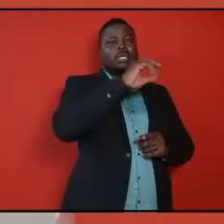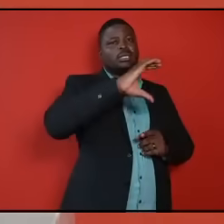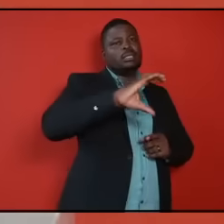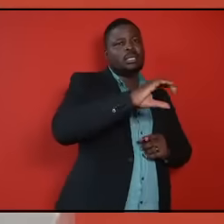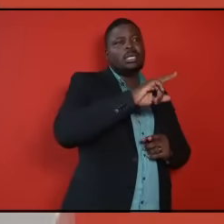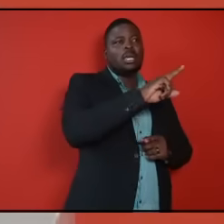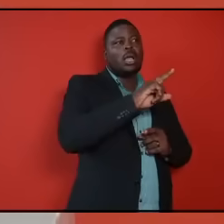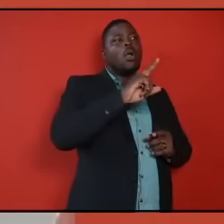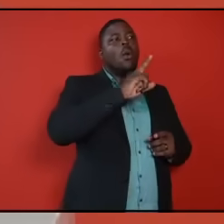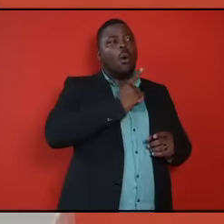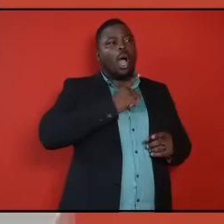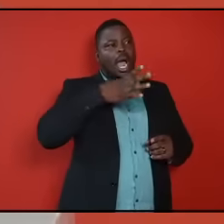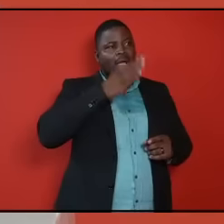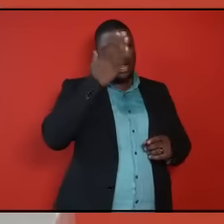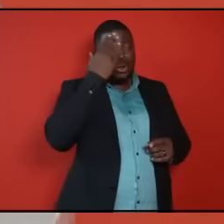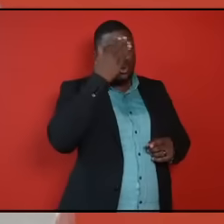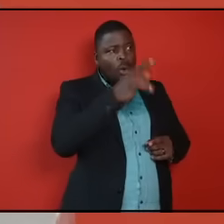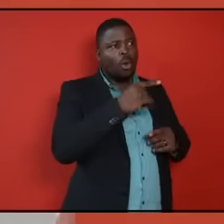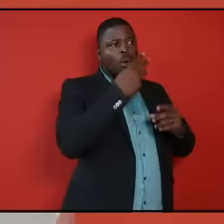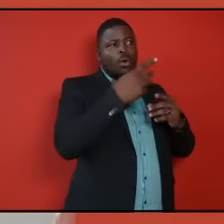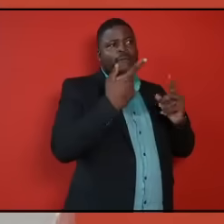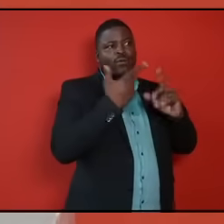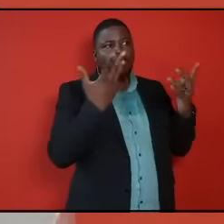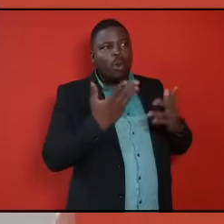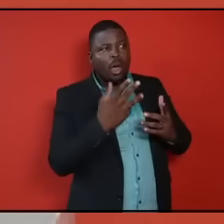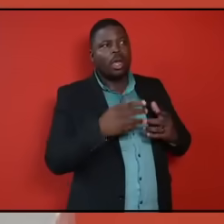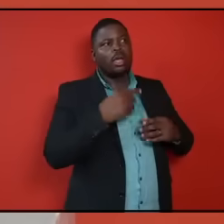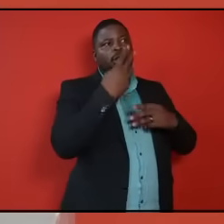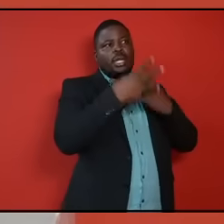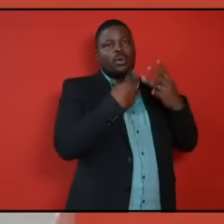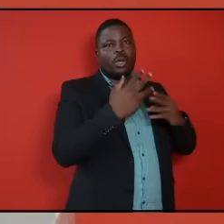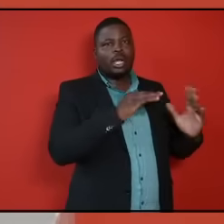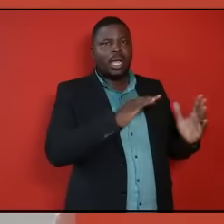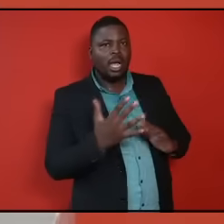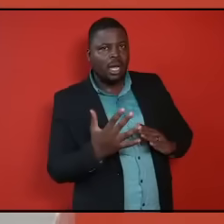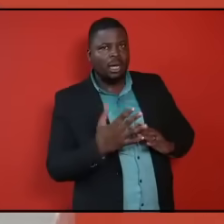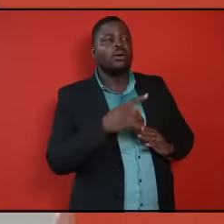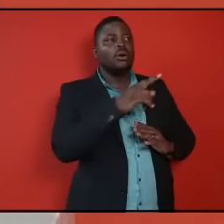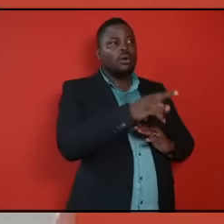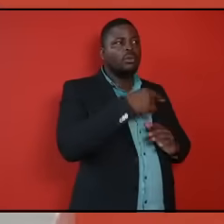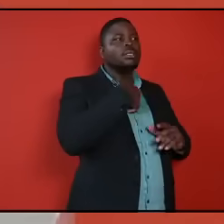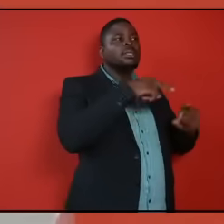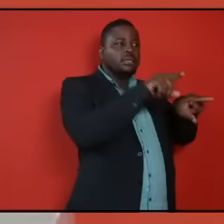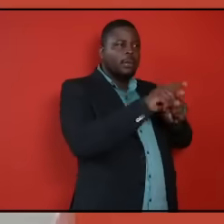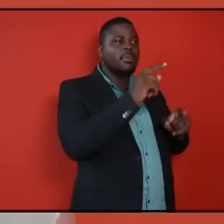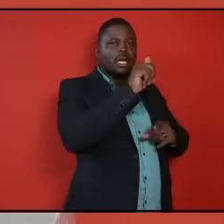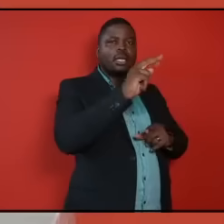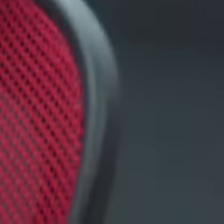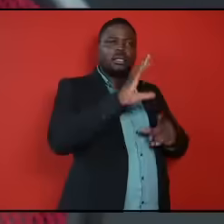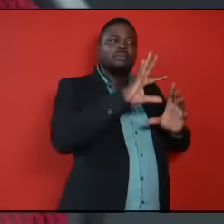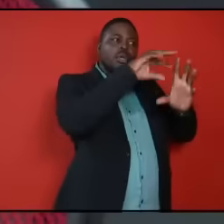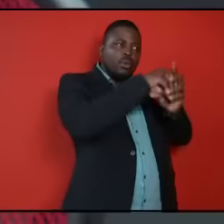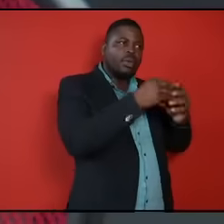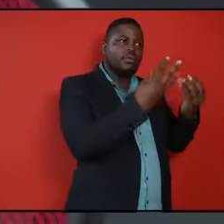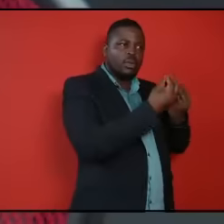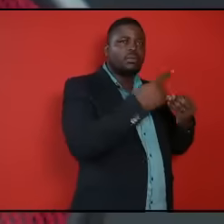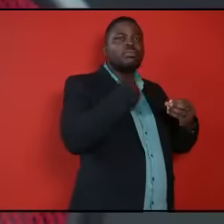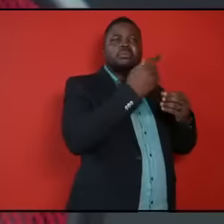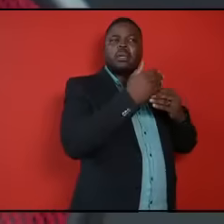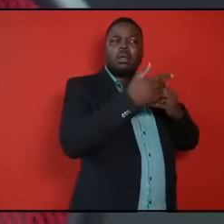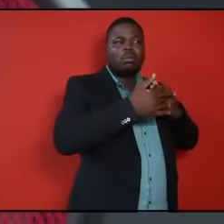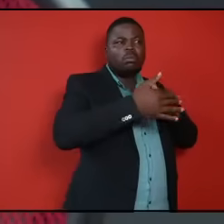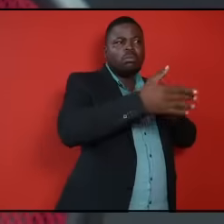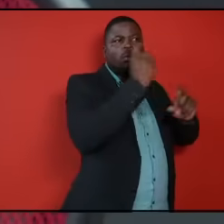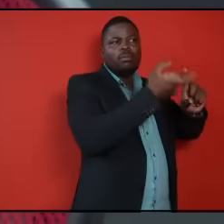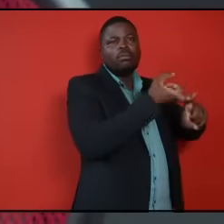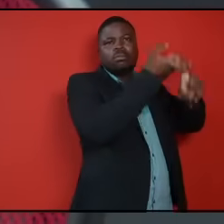I know how they work. And when I was in the ANC until they expelled me, and they expelled me for that reason, I had never